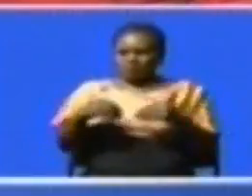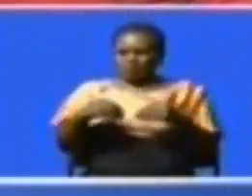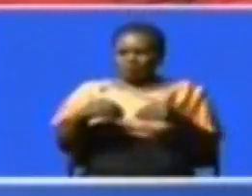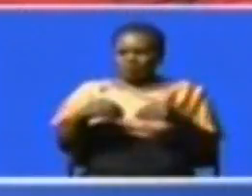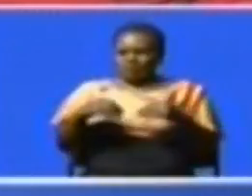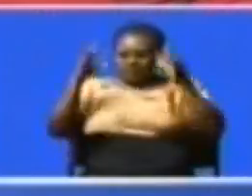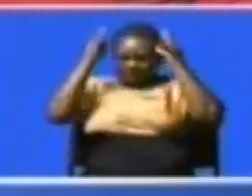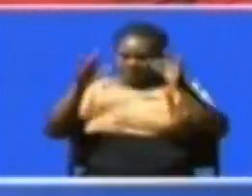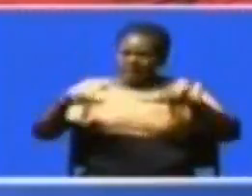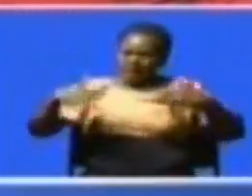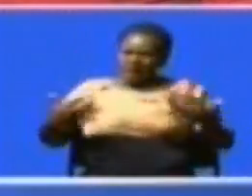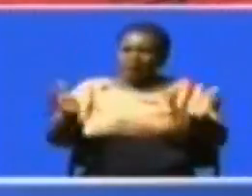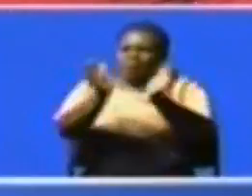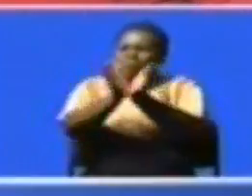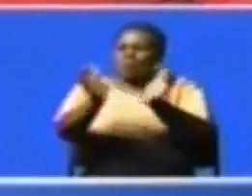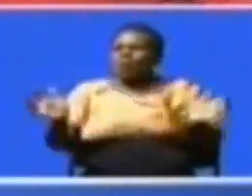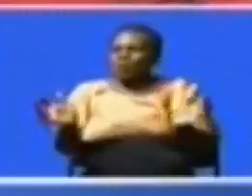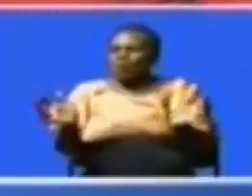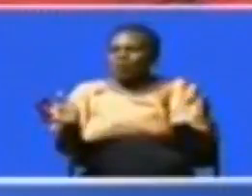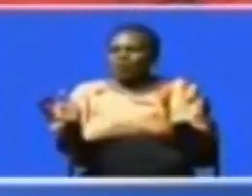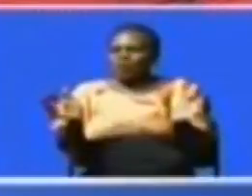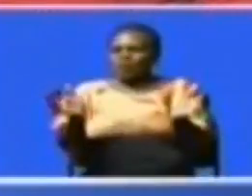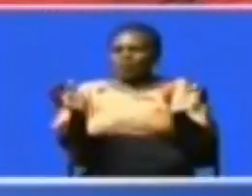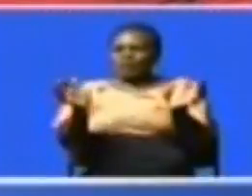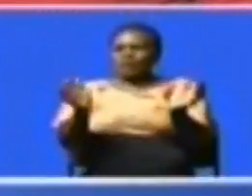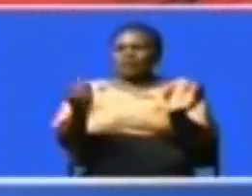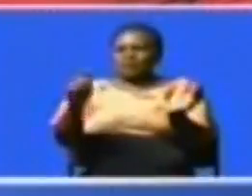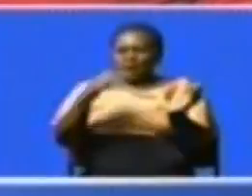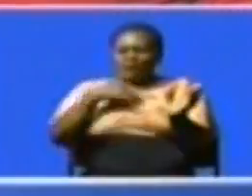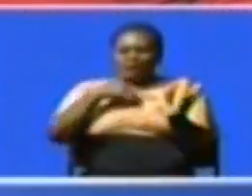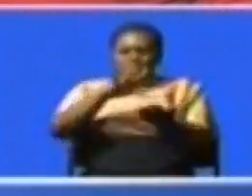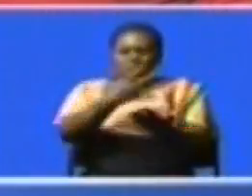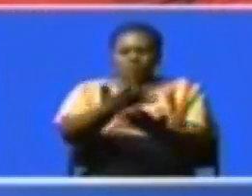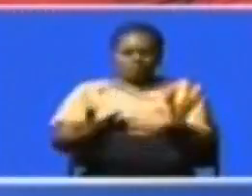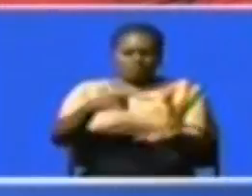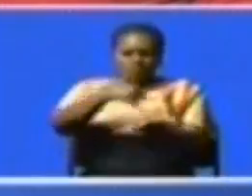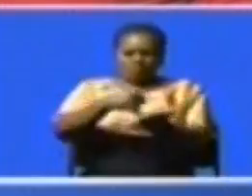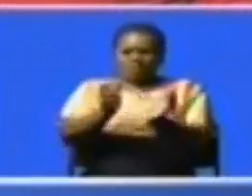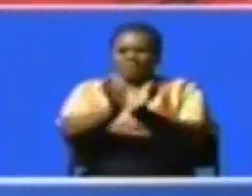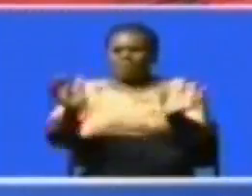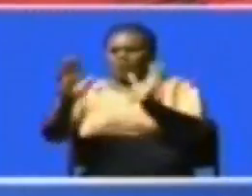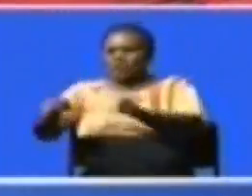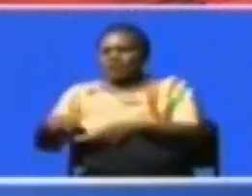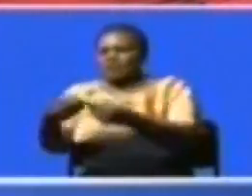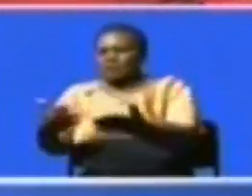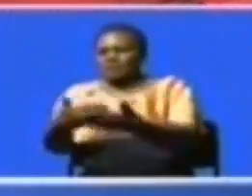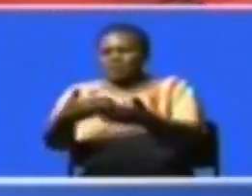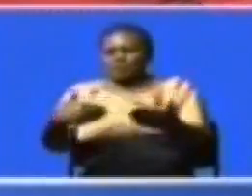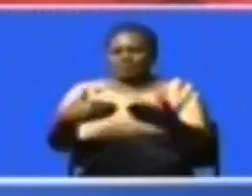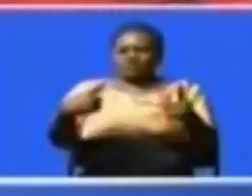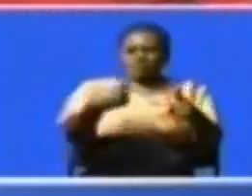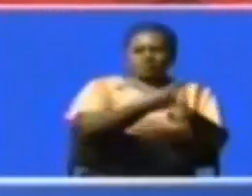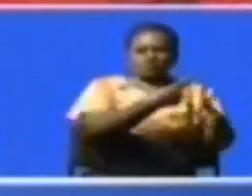what determines bail and bond terms? Can Kenya have a bail schedule which stipulates bail amounts to be given for